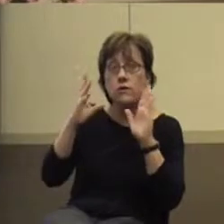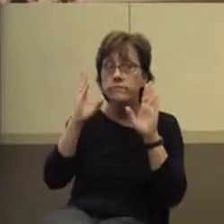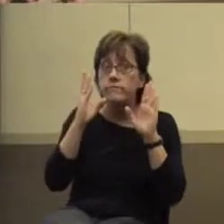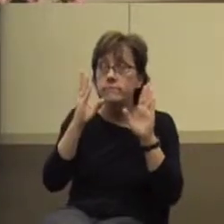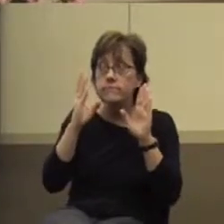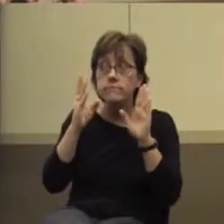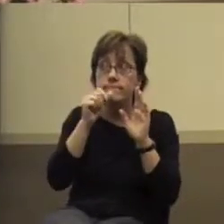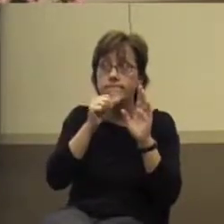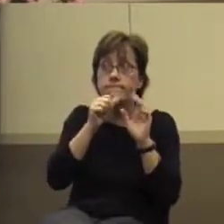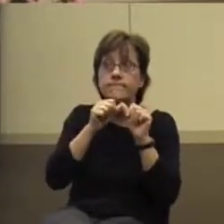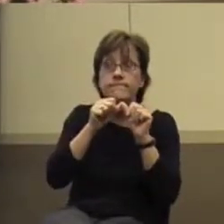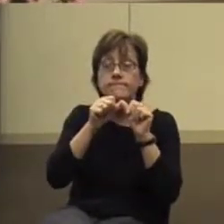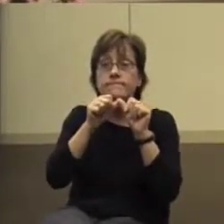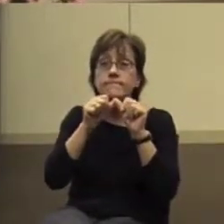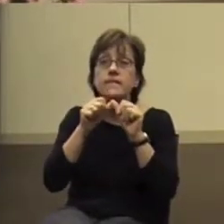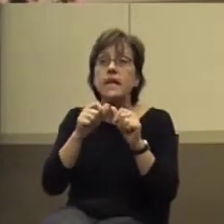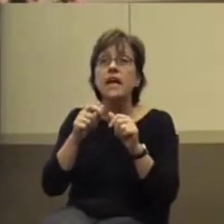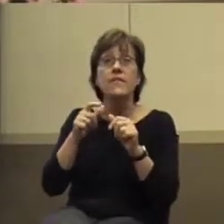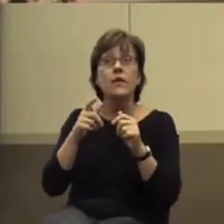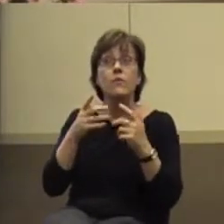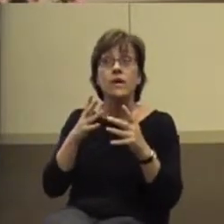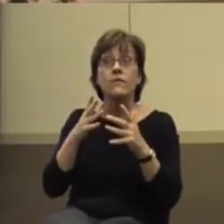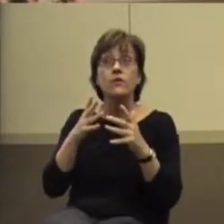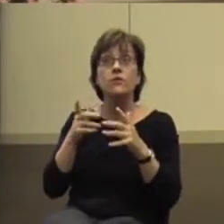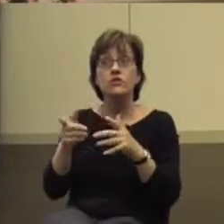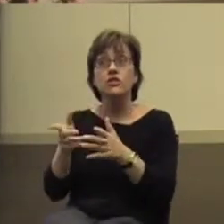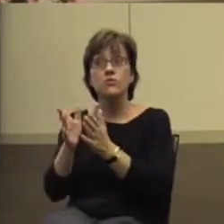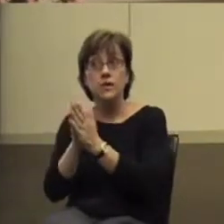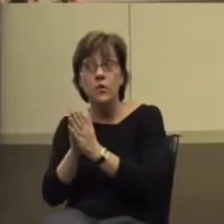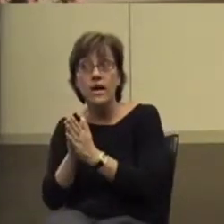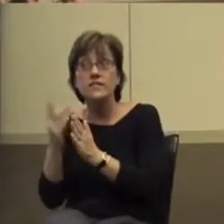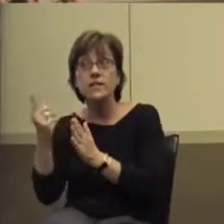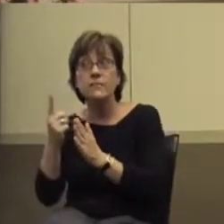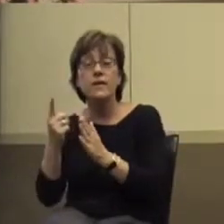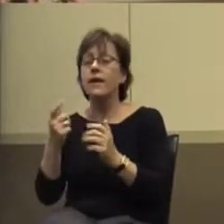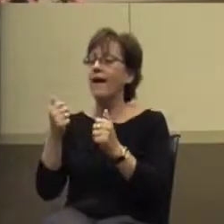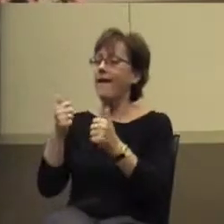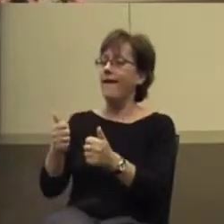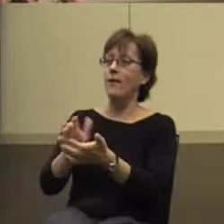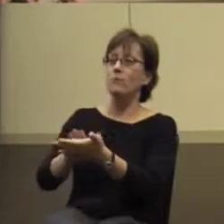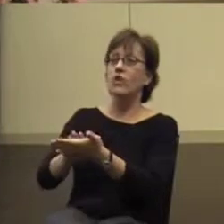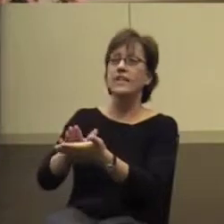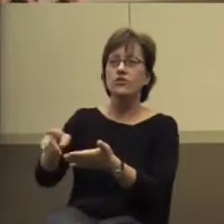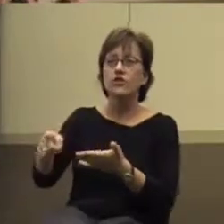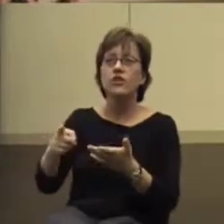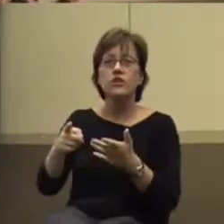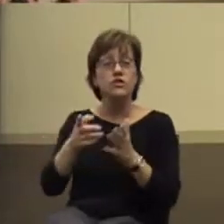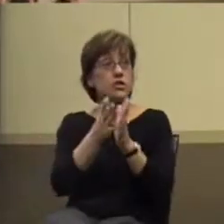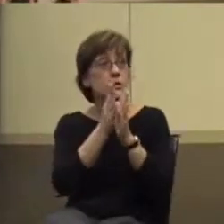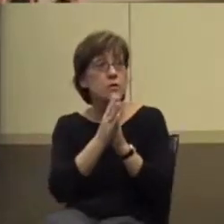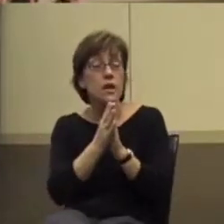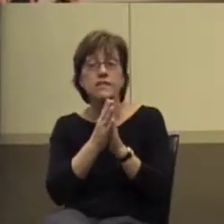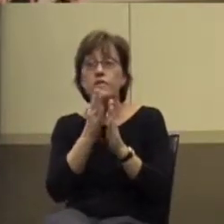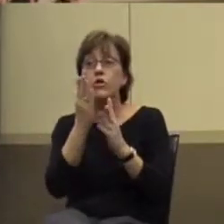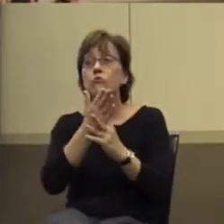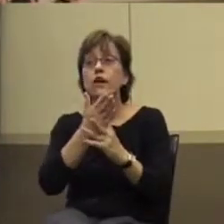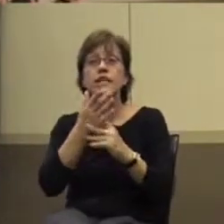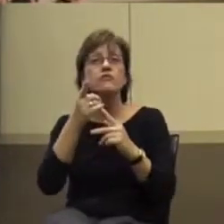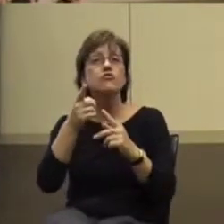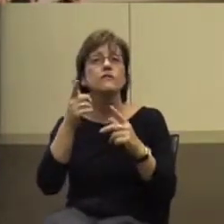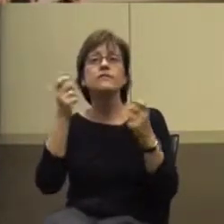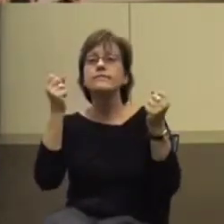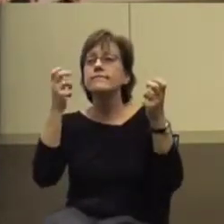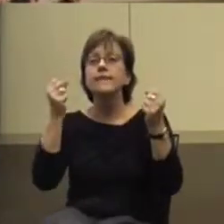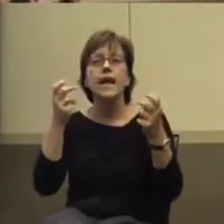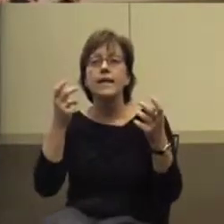her to, and praise her whenever she would request. Like when she requests the break, through sign or, but